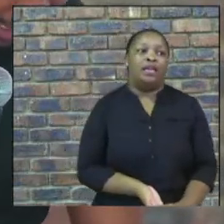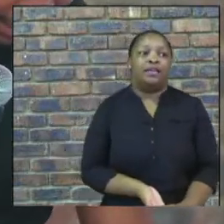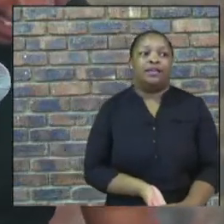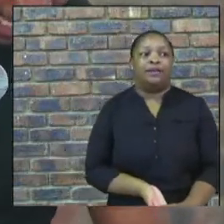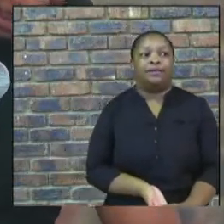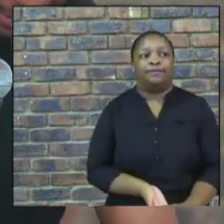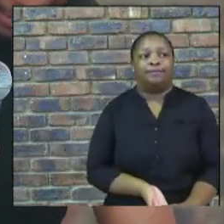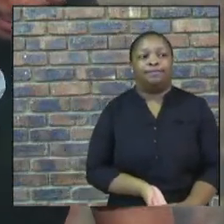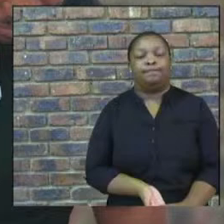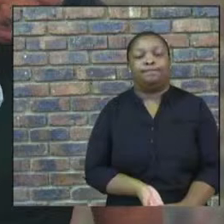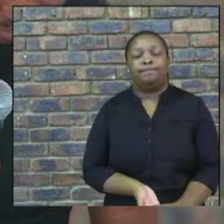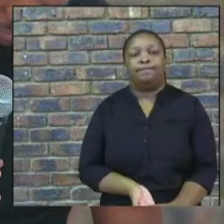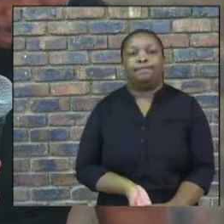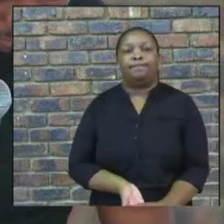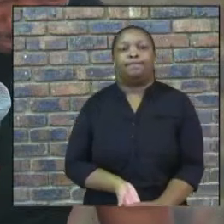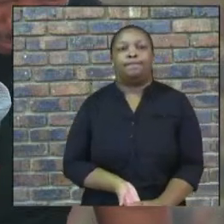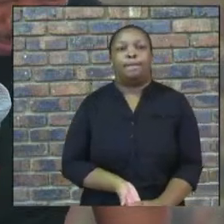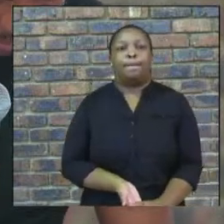And then